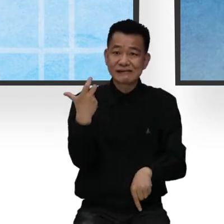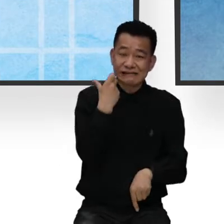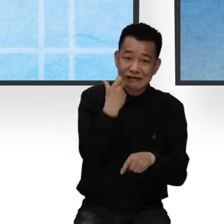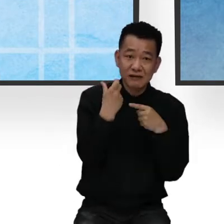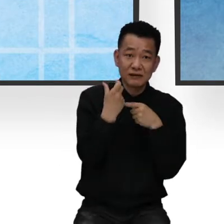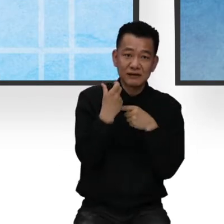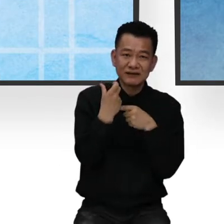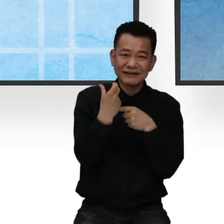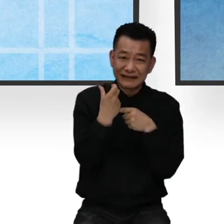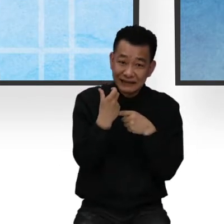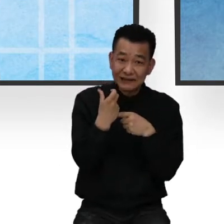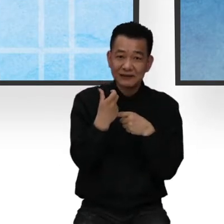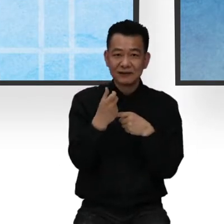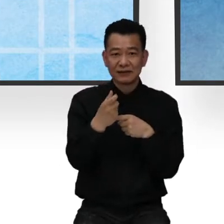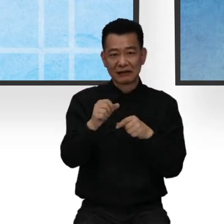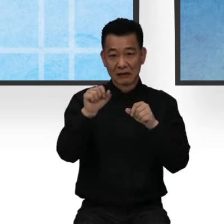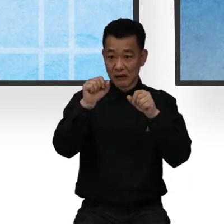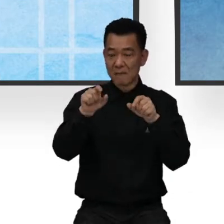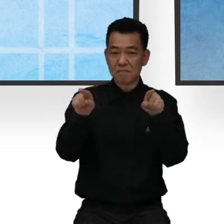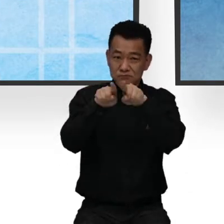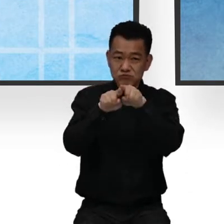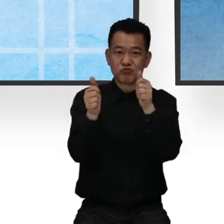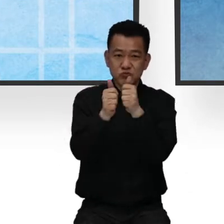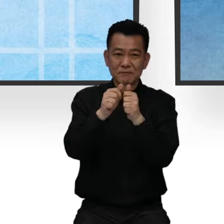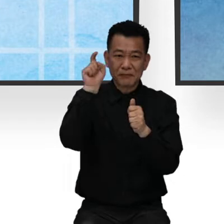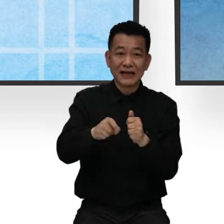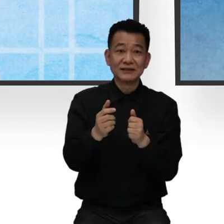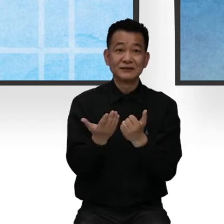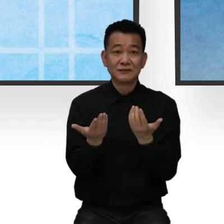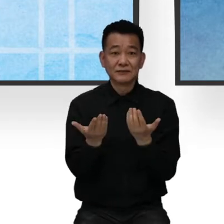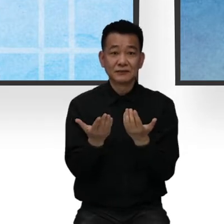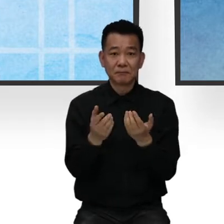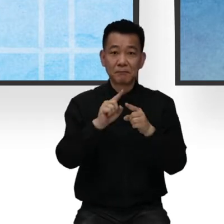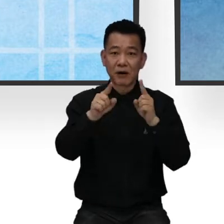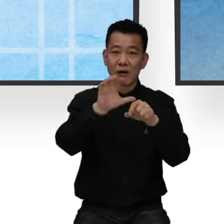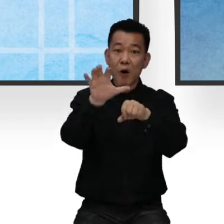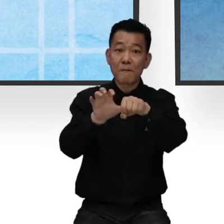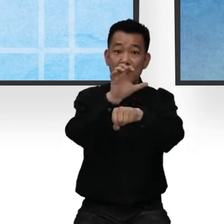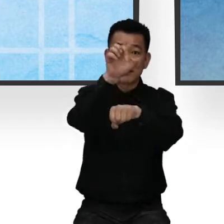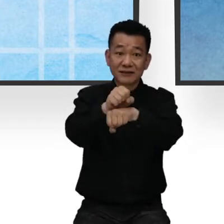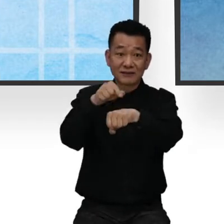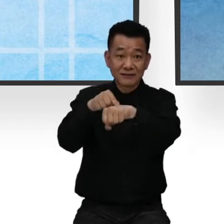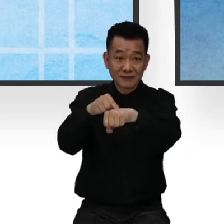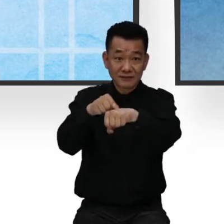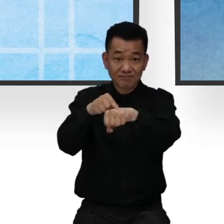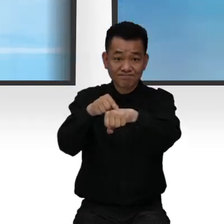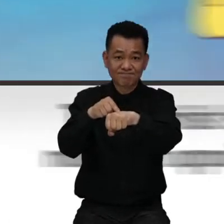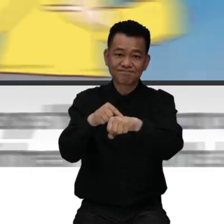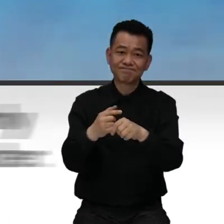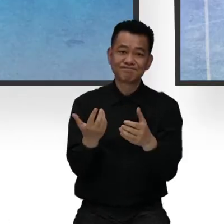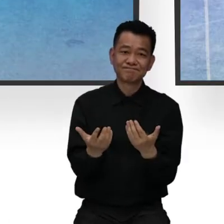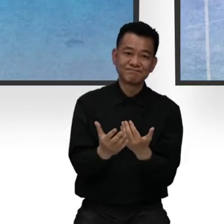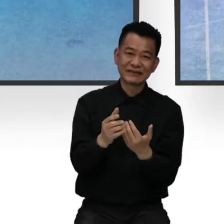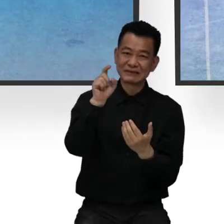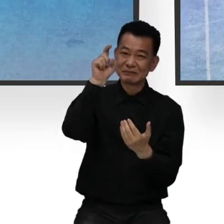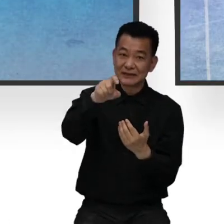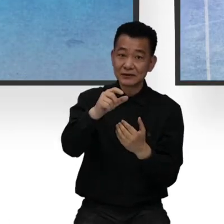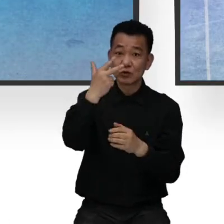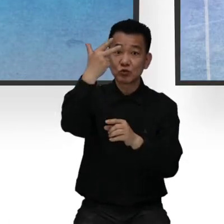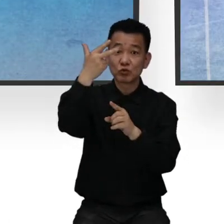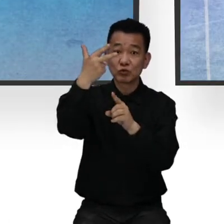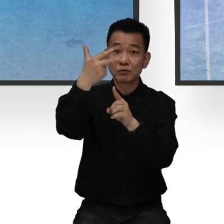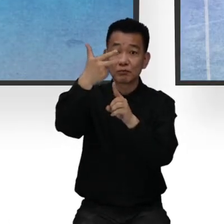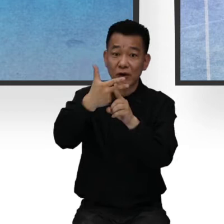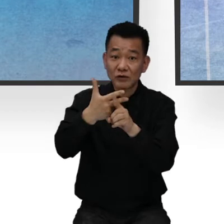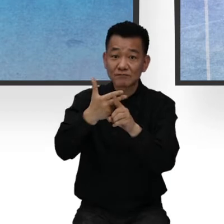son, since he requires anesthesia before treatment, we must book an appointment separately. The